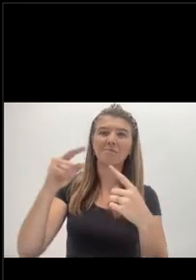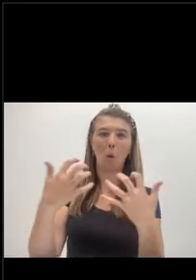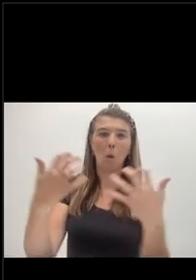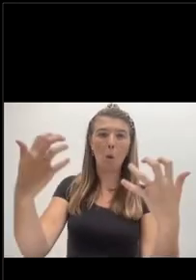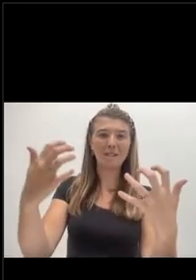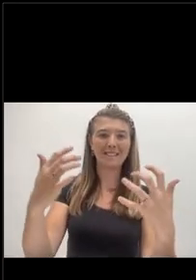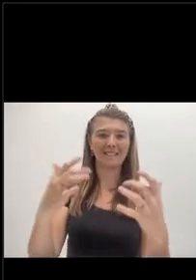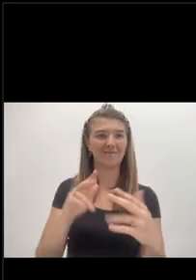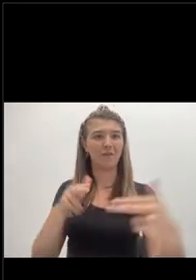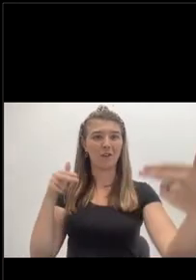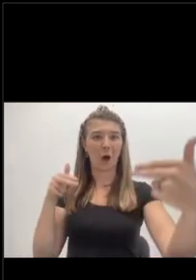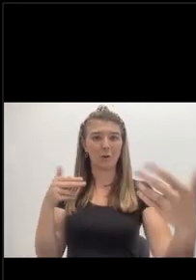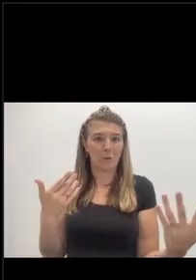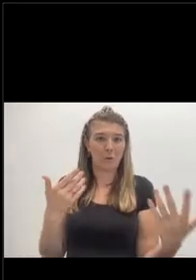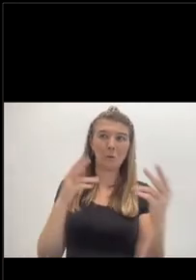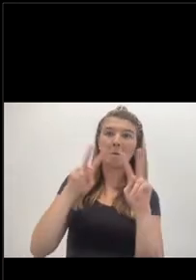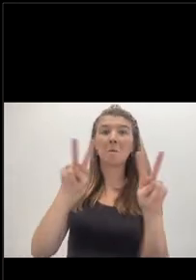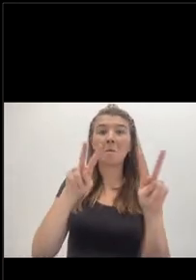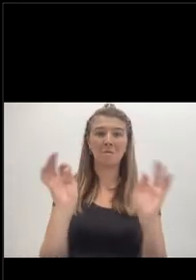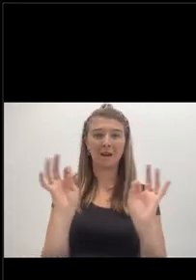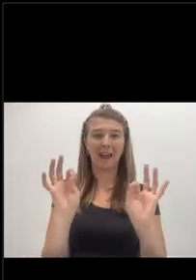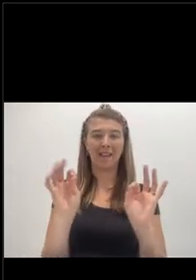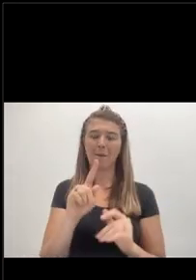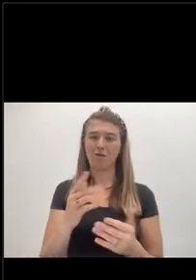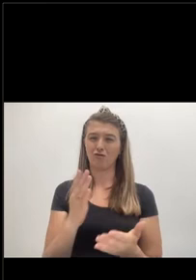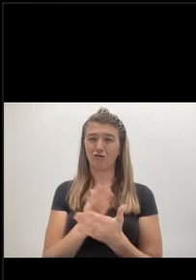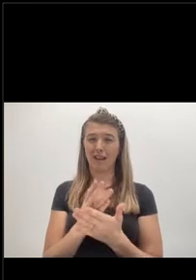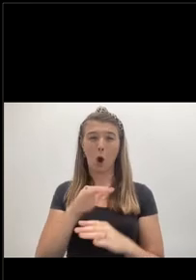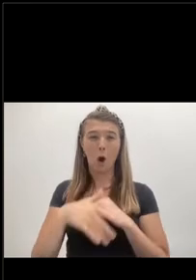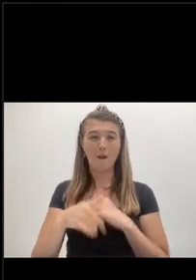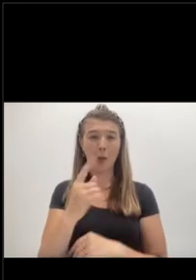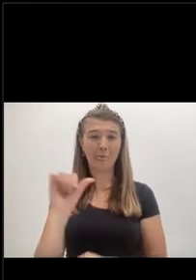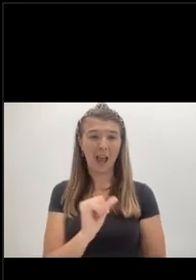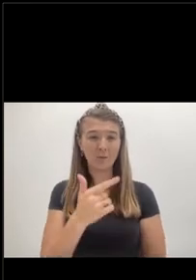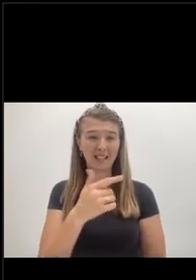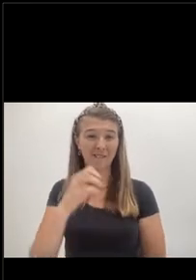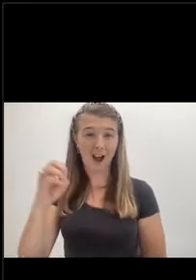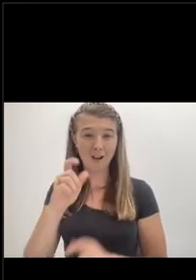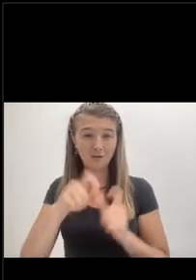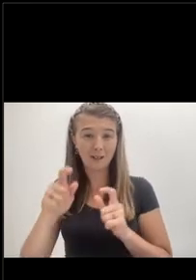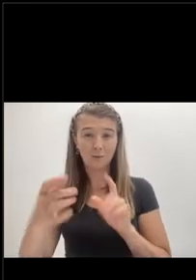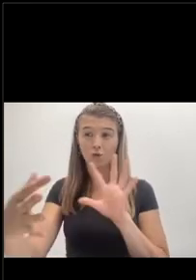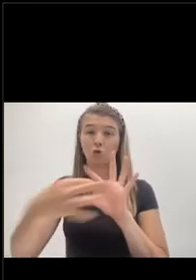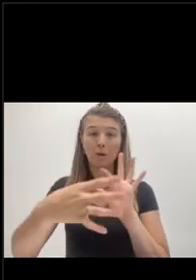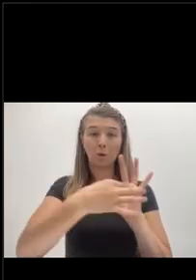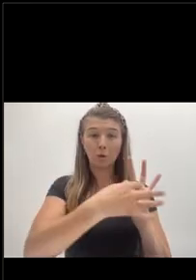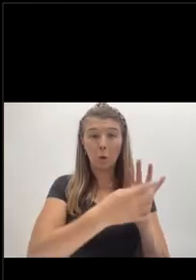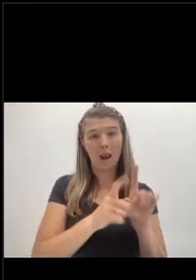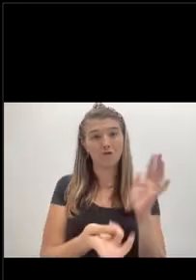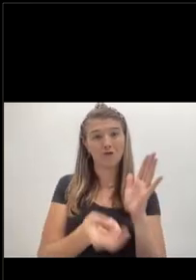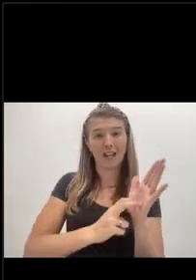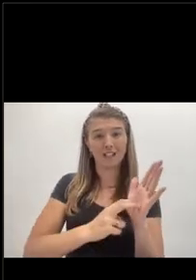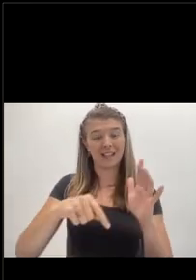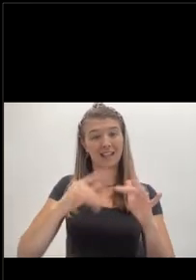over 1,700 people signed up for this webinar from all over the world, from the UK to Switzerland, Indonesia, Italy,